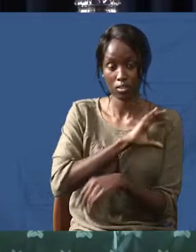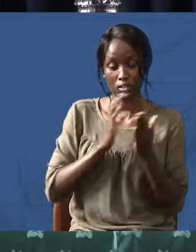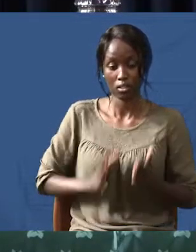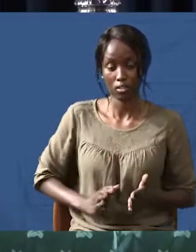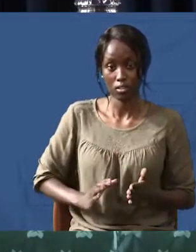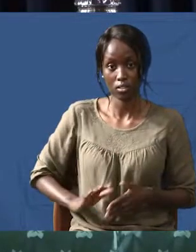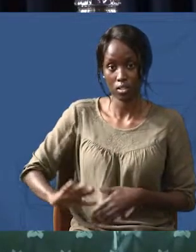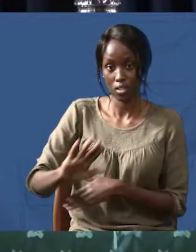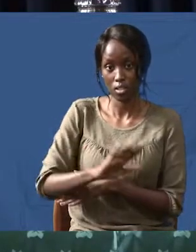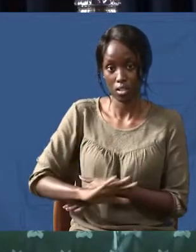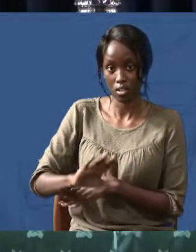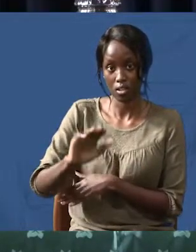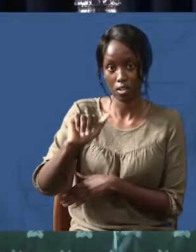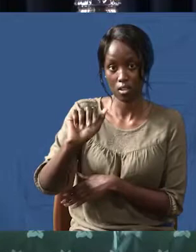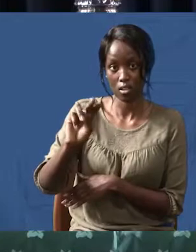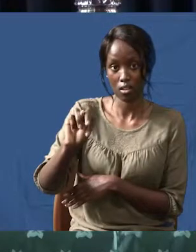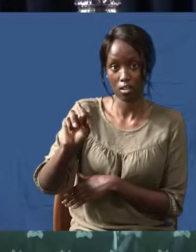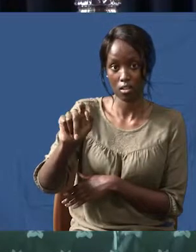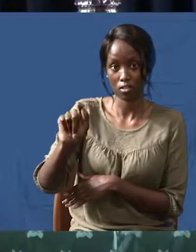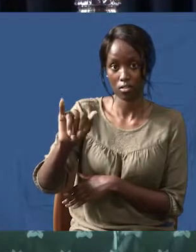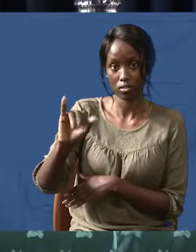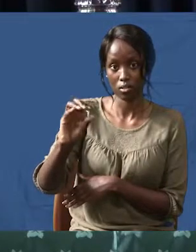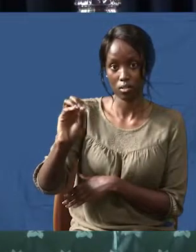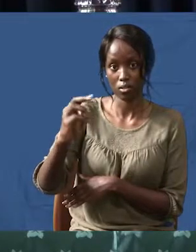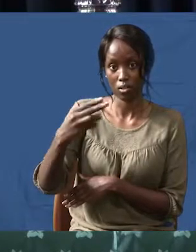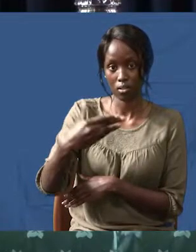Christians first at Antioch.